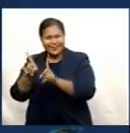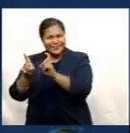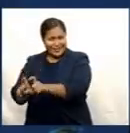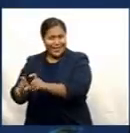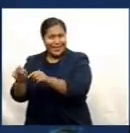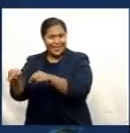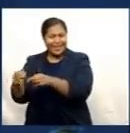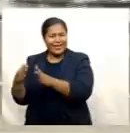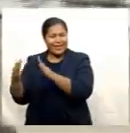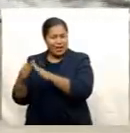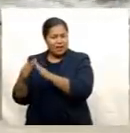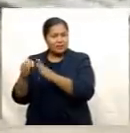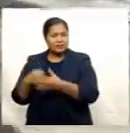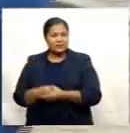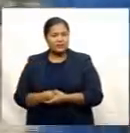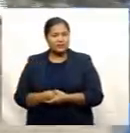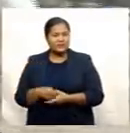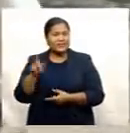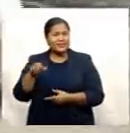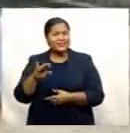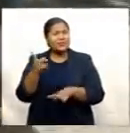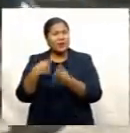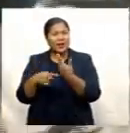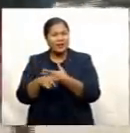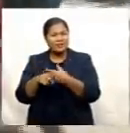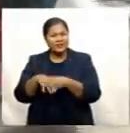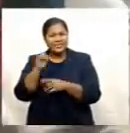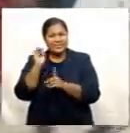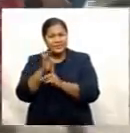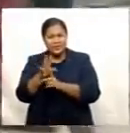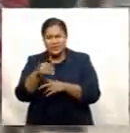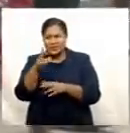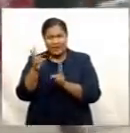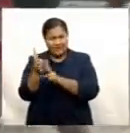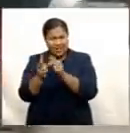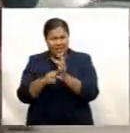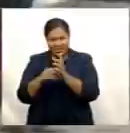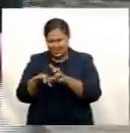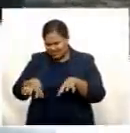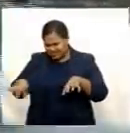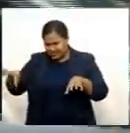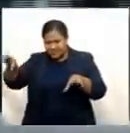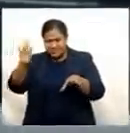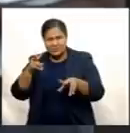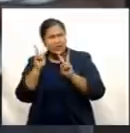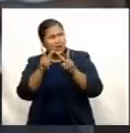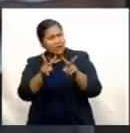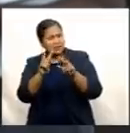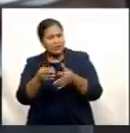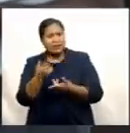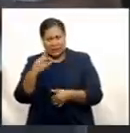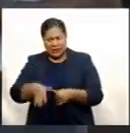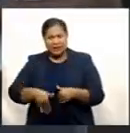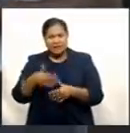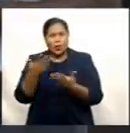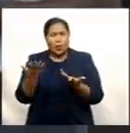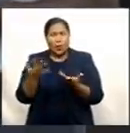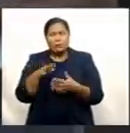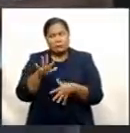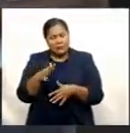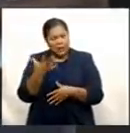new to us, especially villagers living around this area. We can feel that the virus is